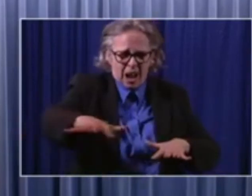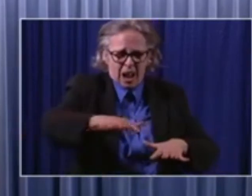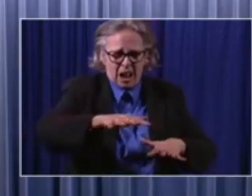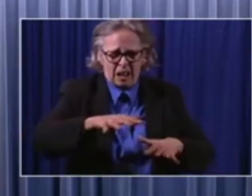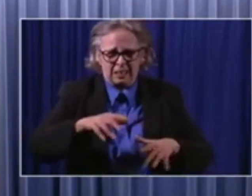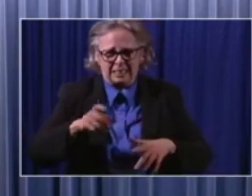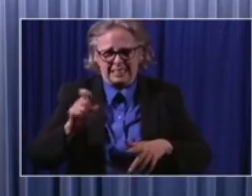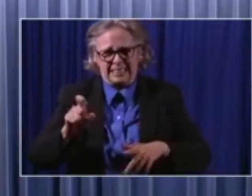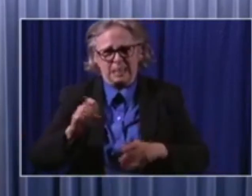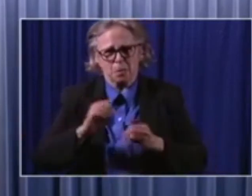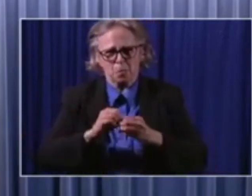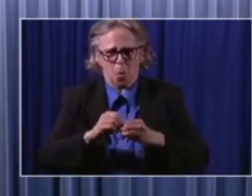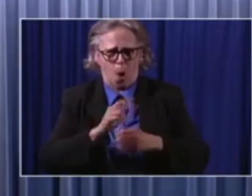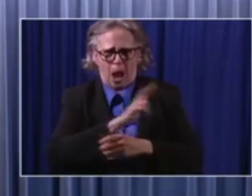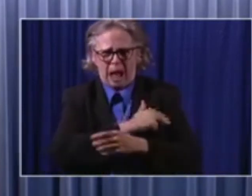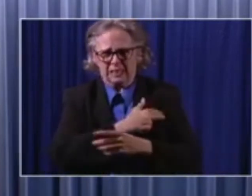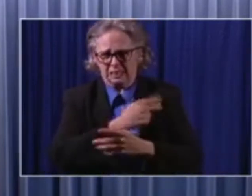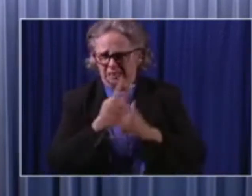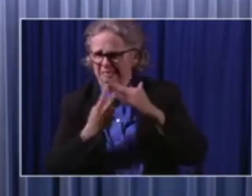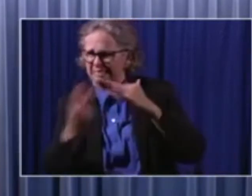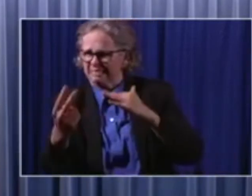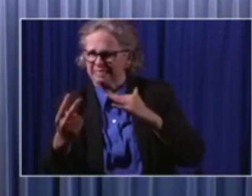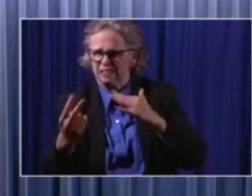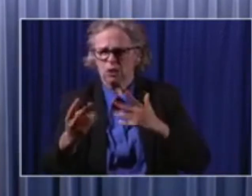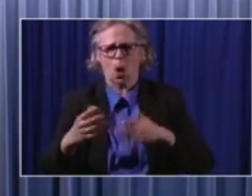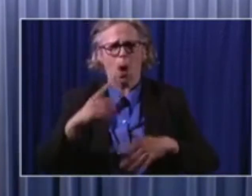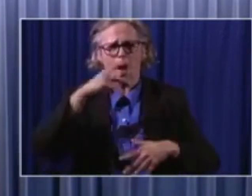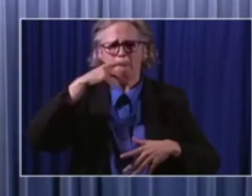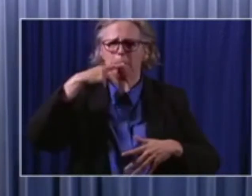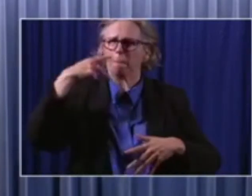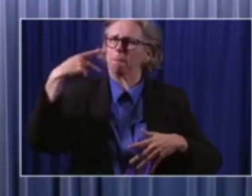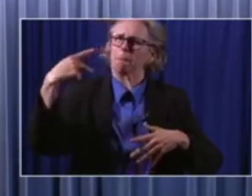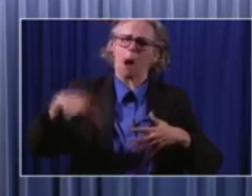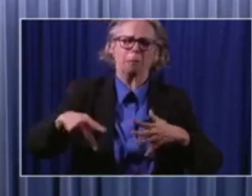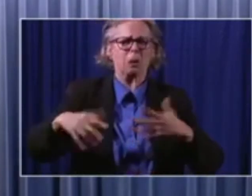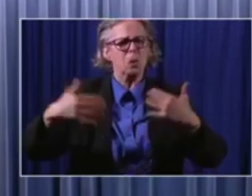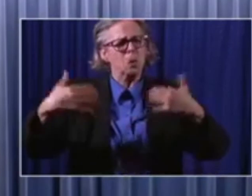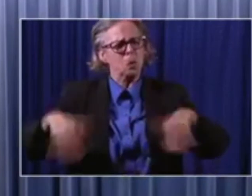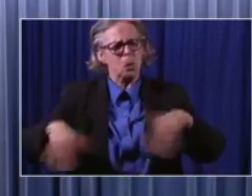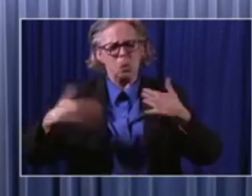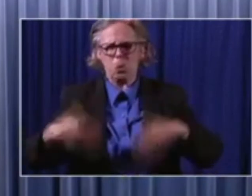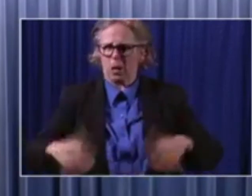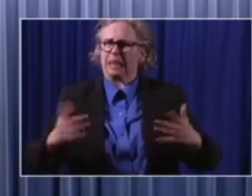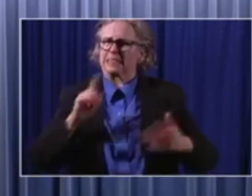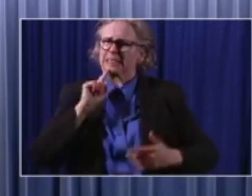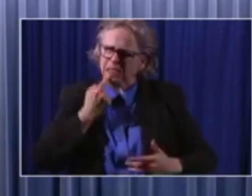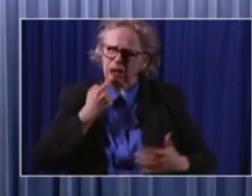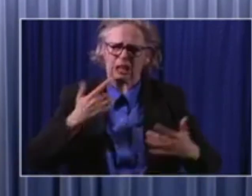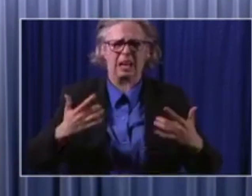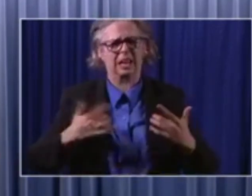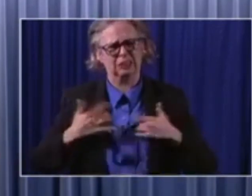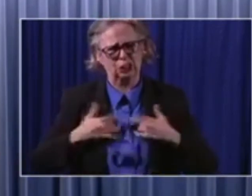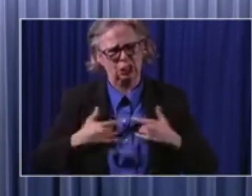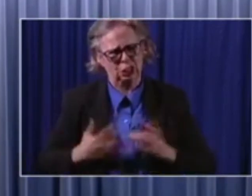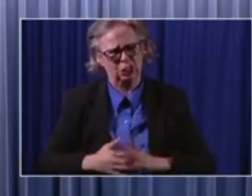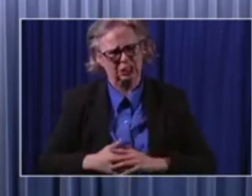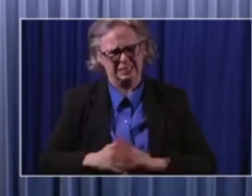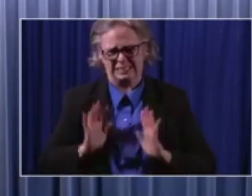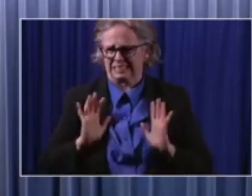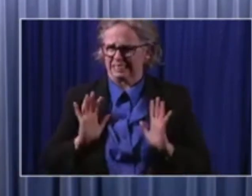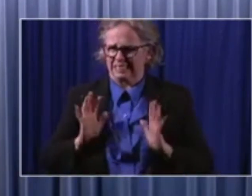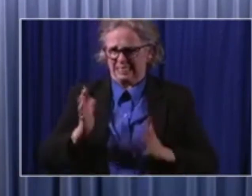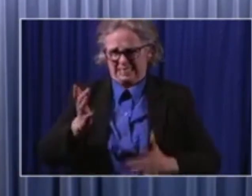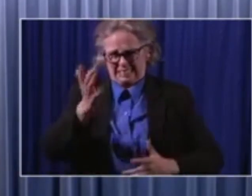think it's obviously the most concerning set of circumstances. It's the disease is not only trending worse, it's kind